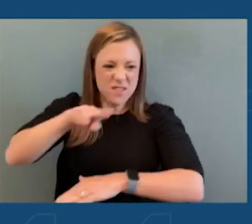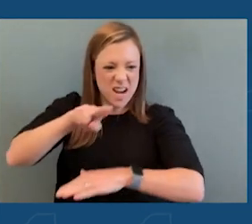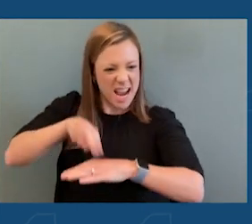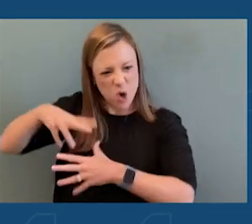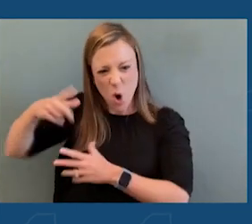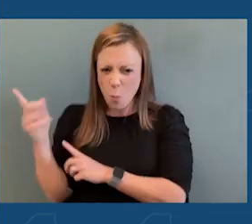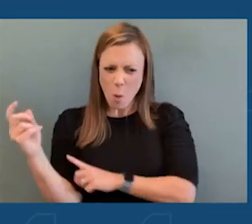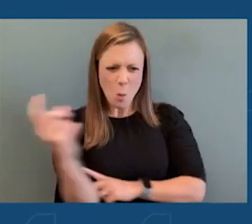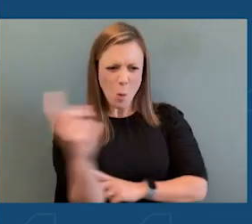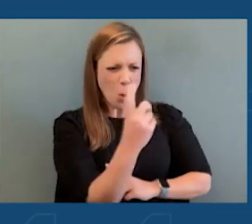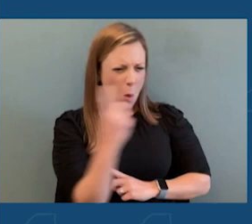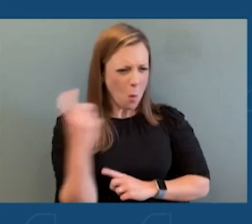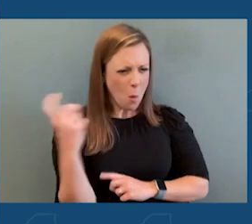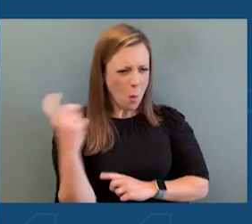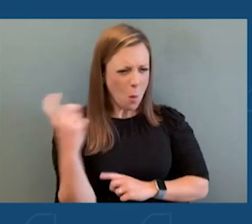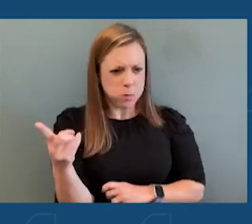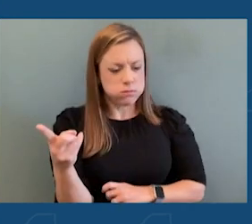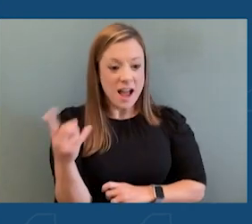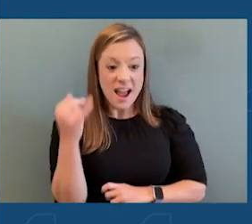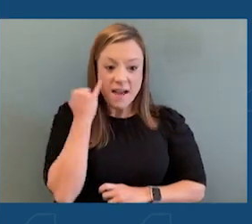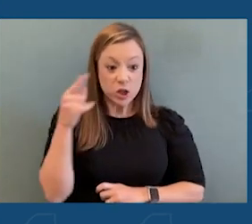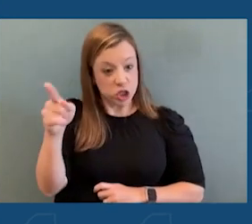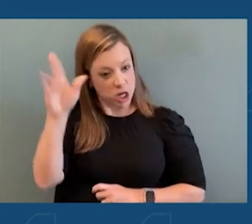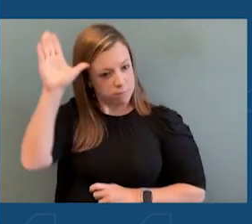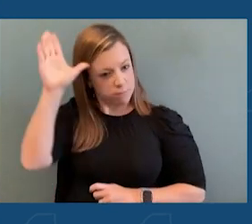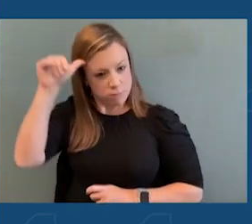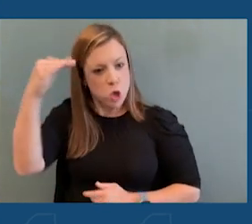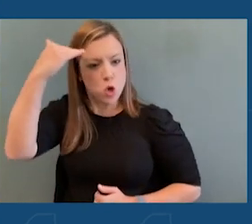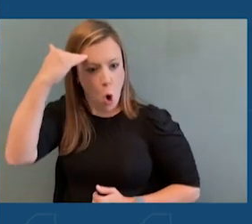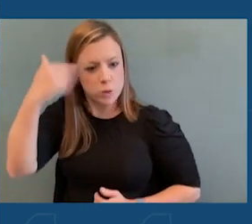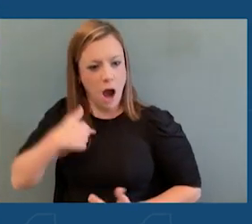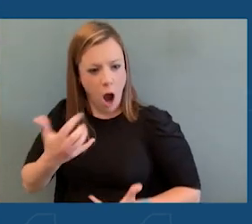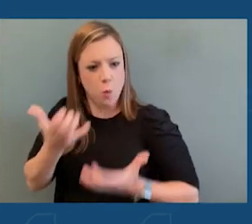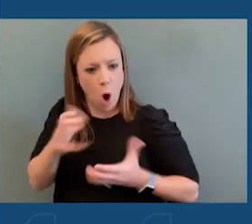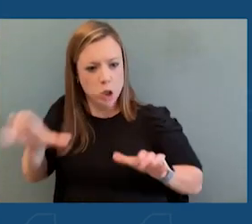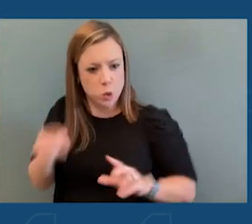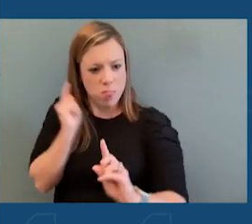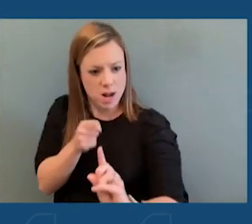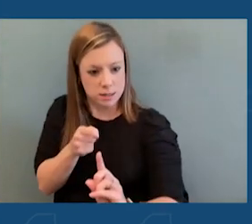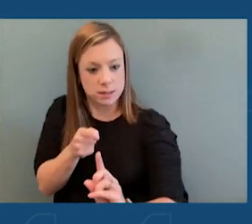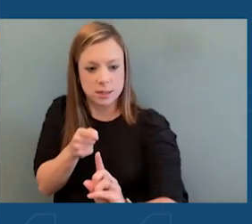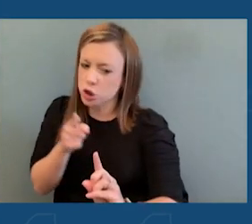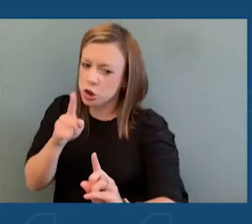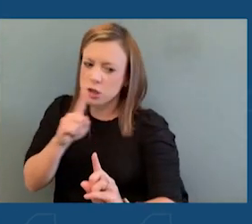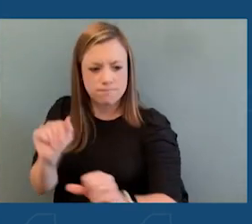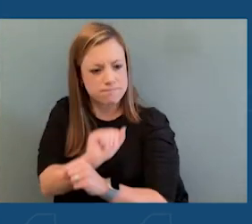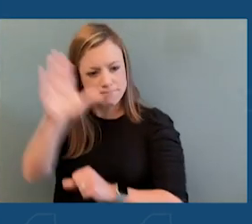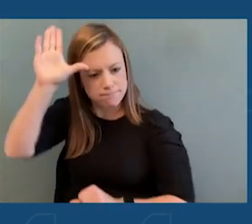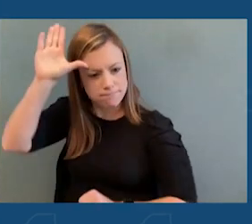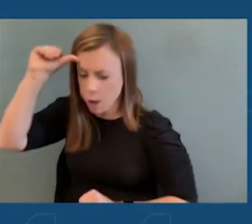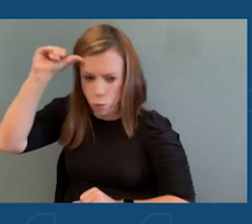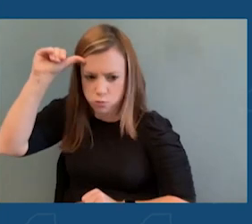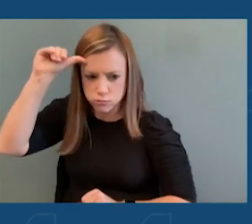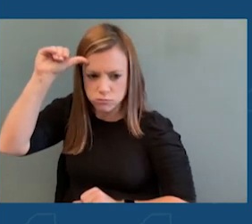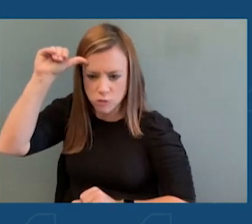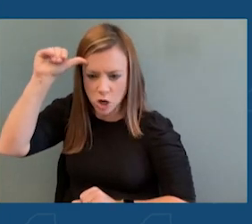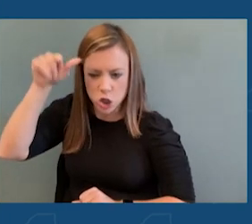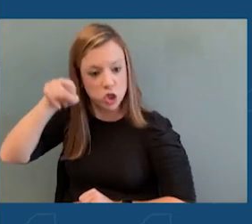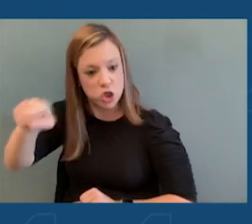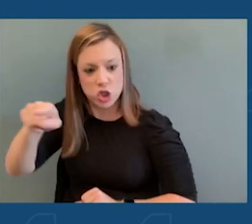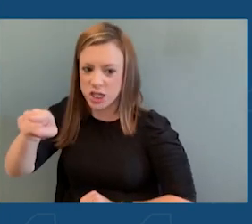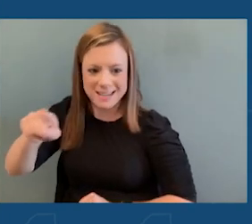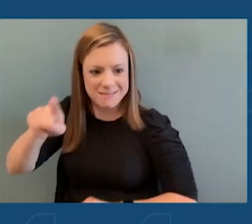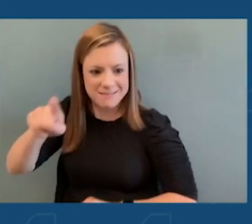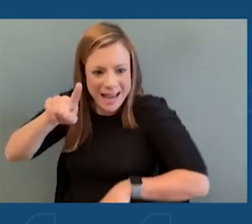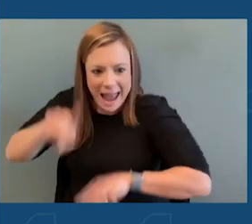her mind to something, nothing will stop her. Nothing. She is unstoppable, she is inspirational, and she has a heart